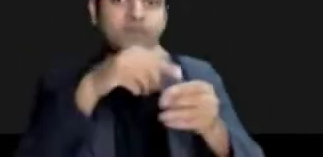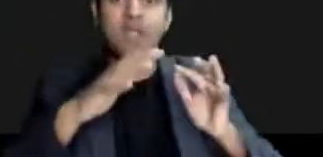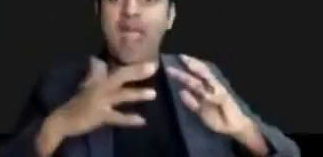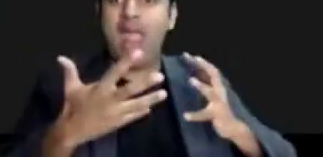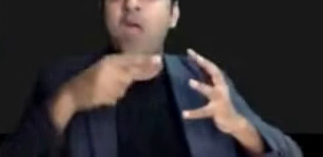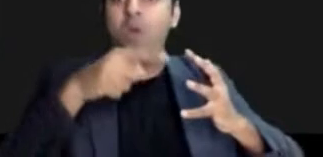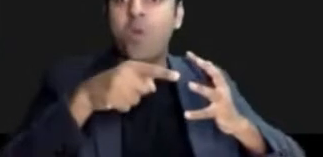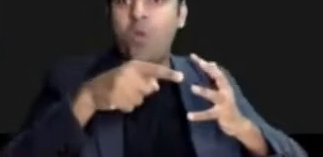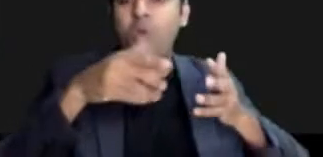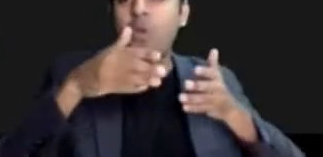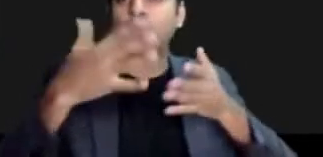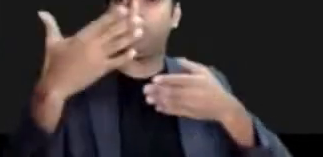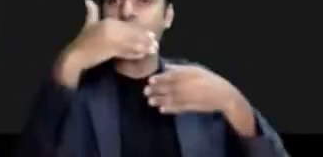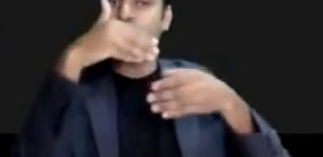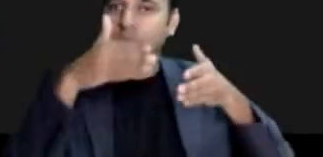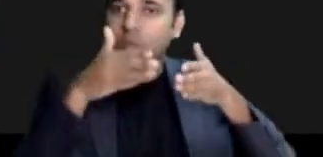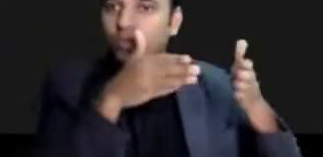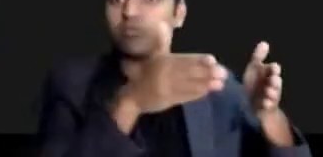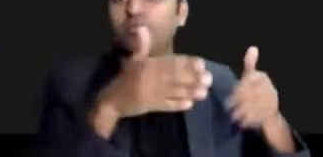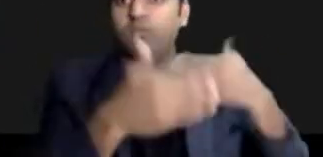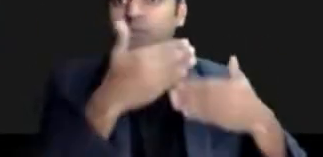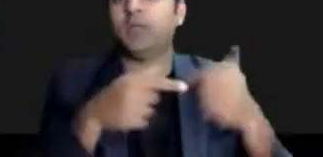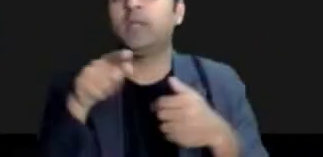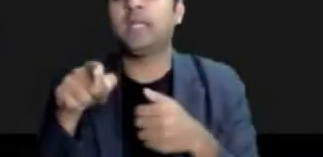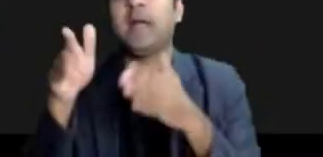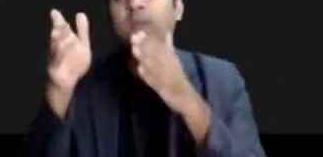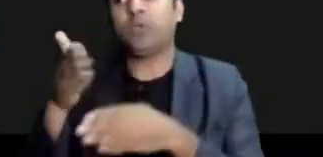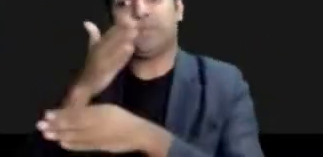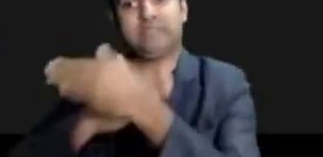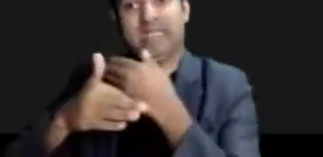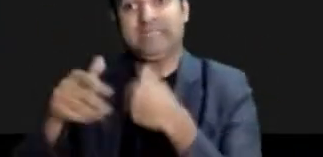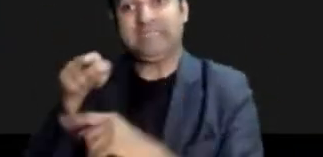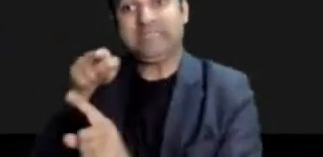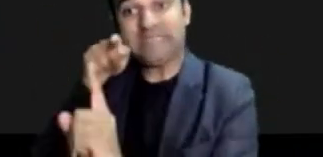inclusive DRR for the next decade,